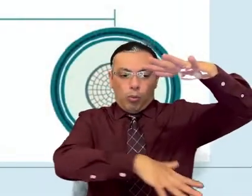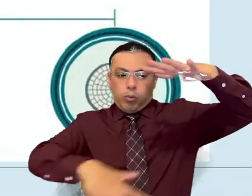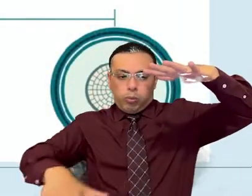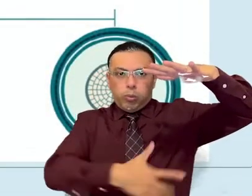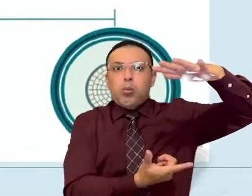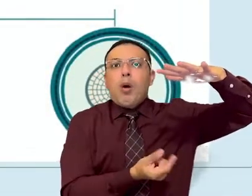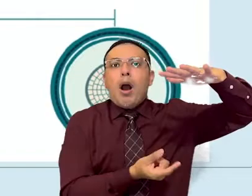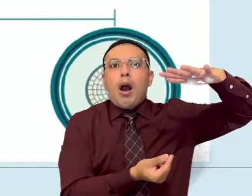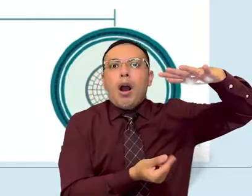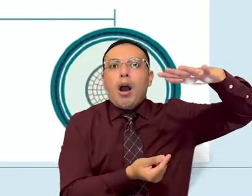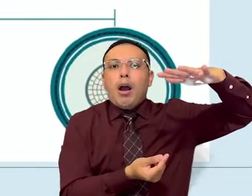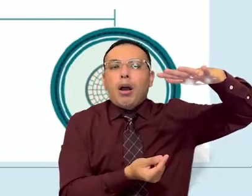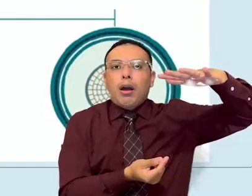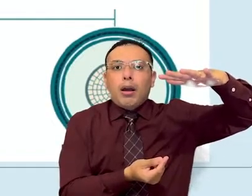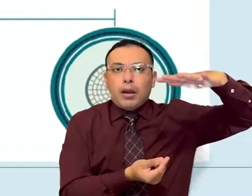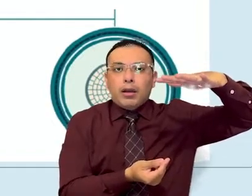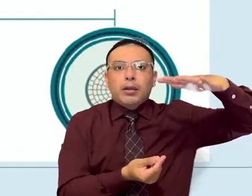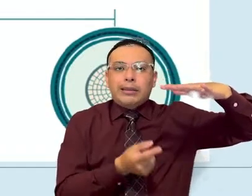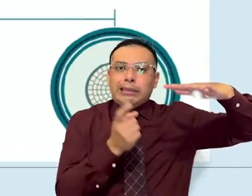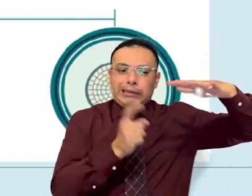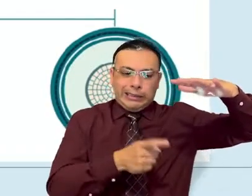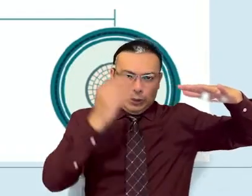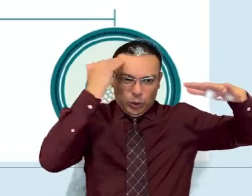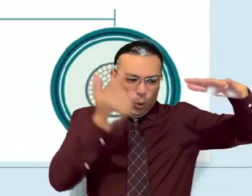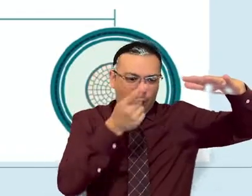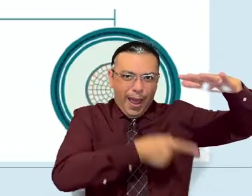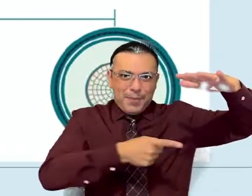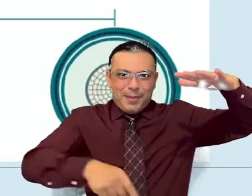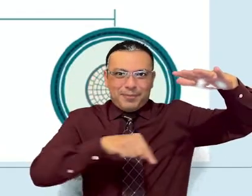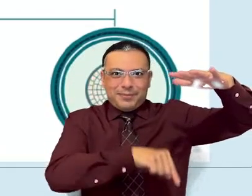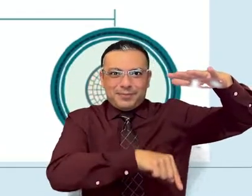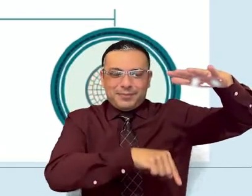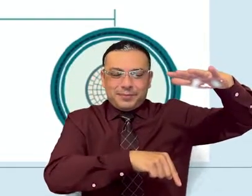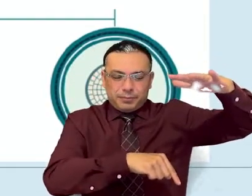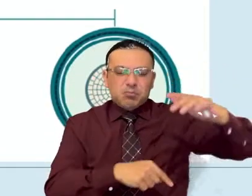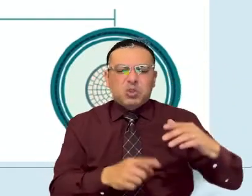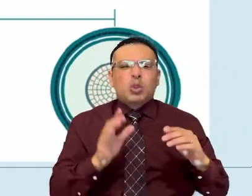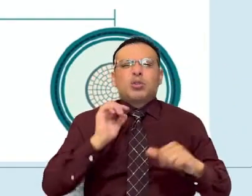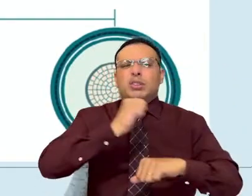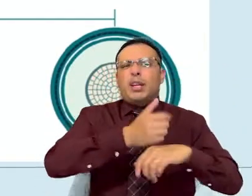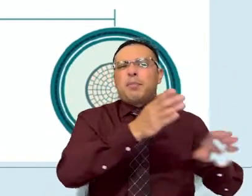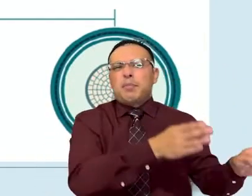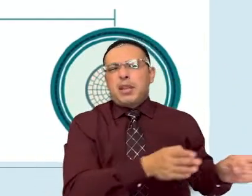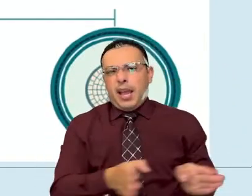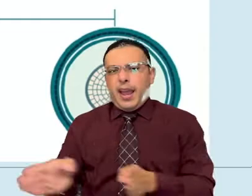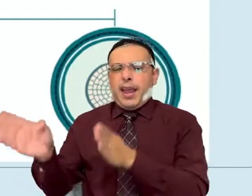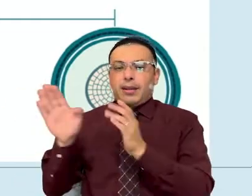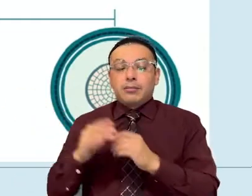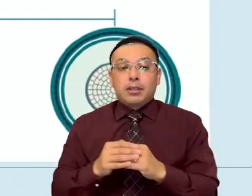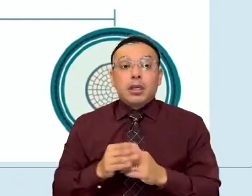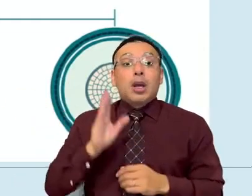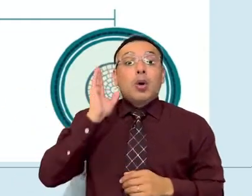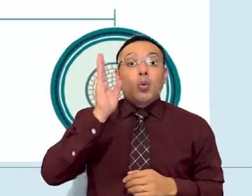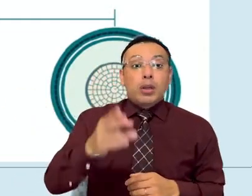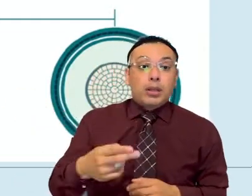for installation of cables in those places where we can run an HVDC